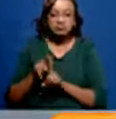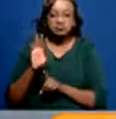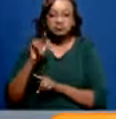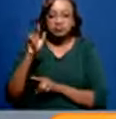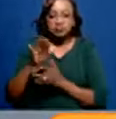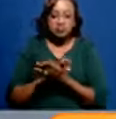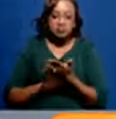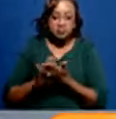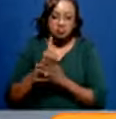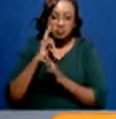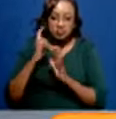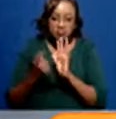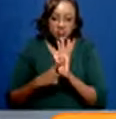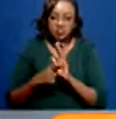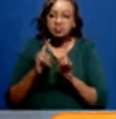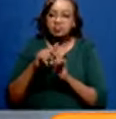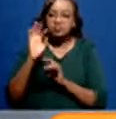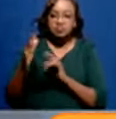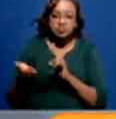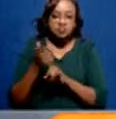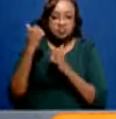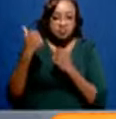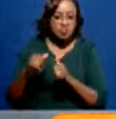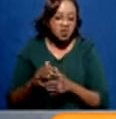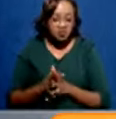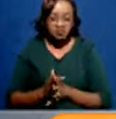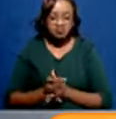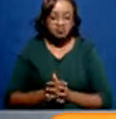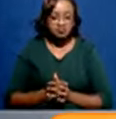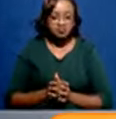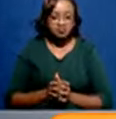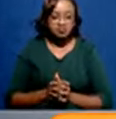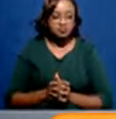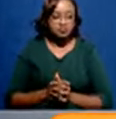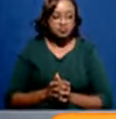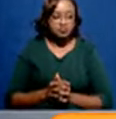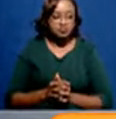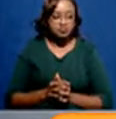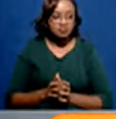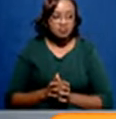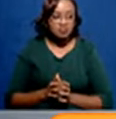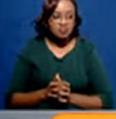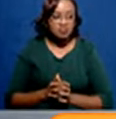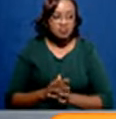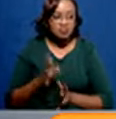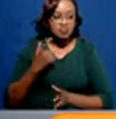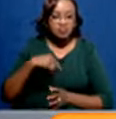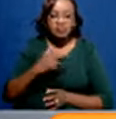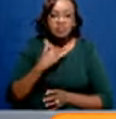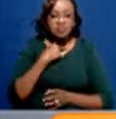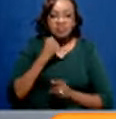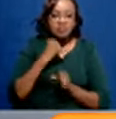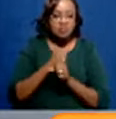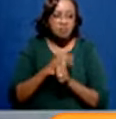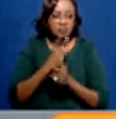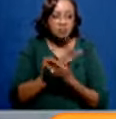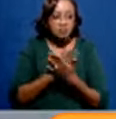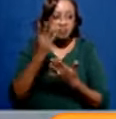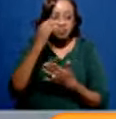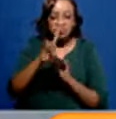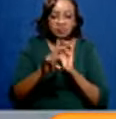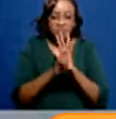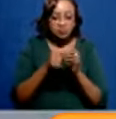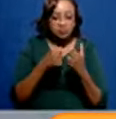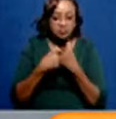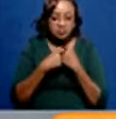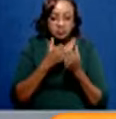apply. So, and that is not yet done? No, it's not yet done. I told you we've only been able to operate for 2 weeks purely because of the legal encumbrance